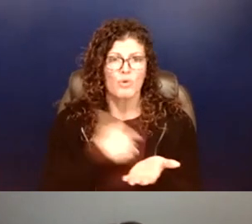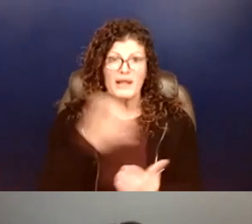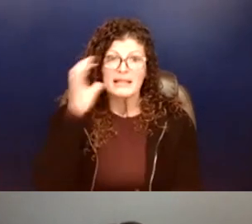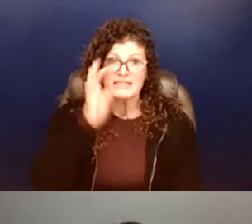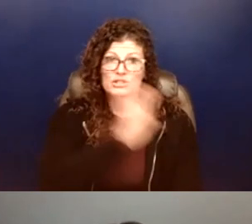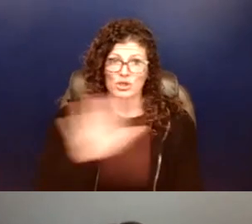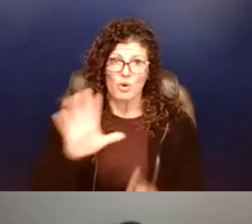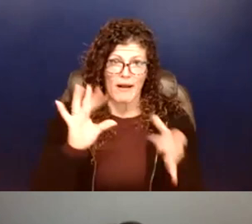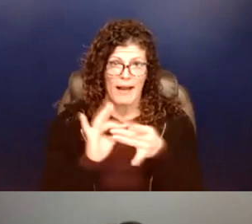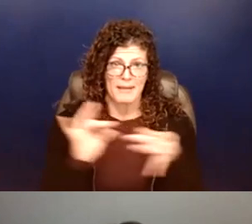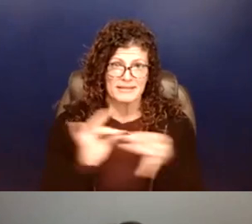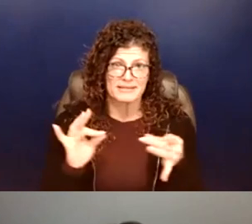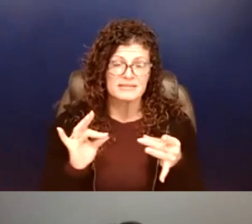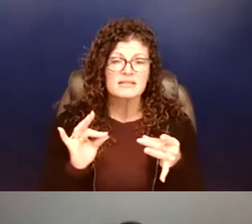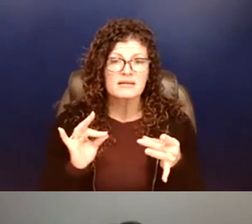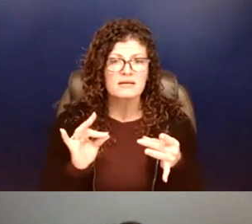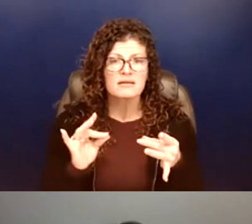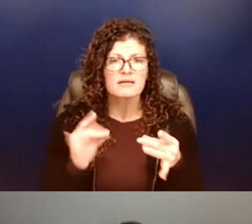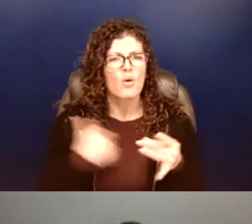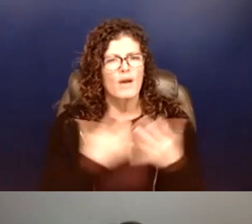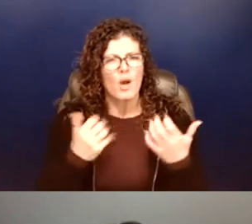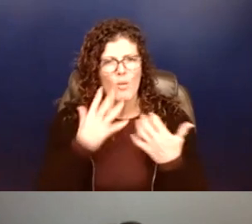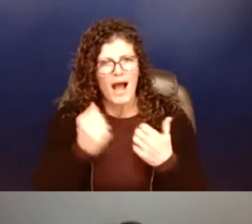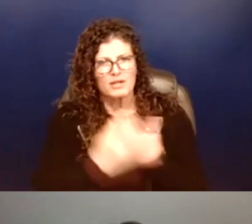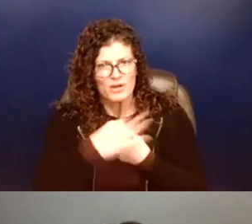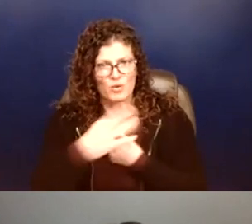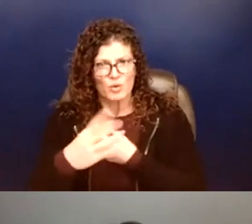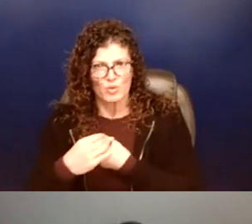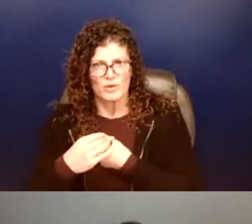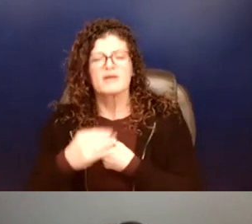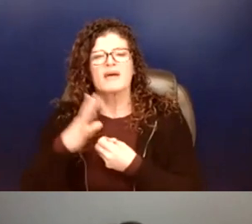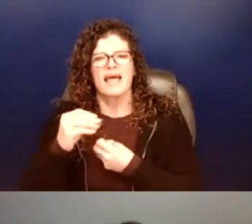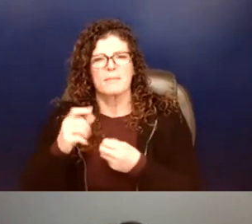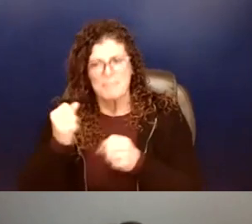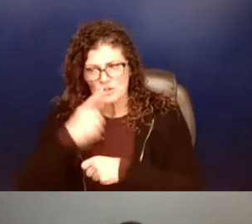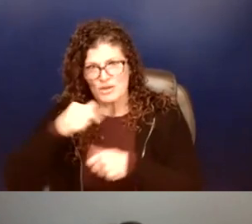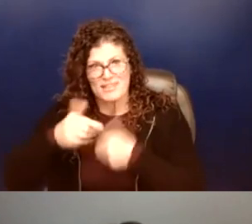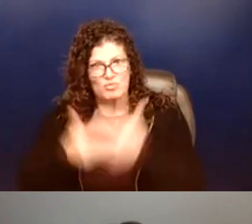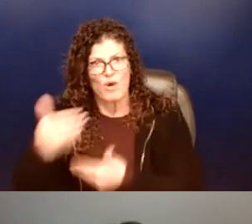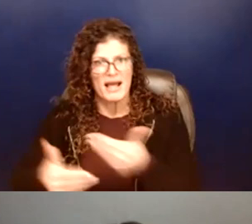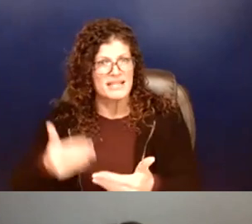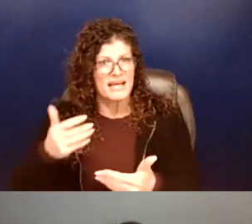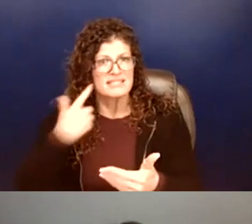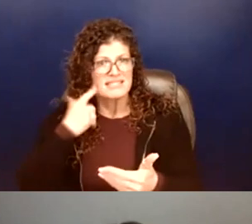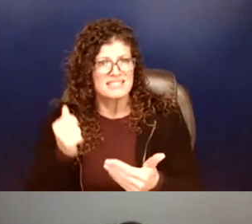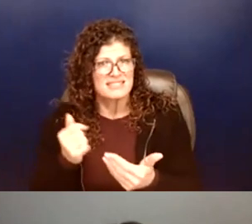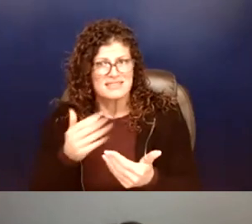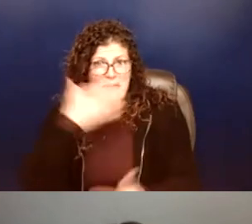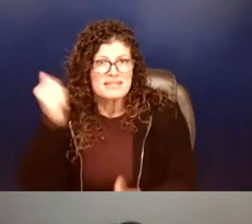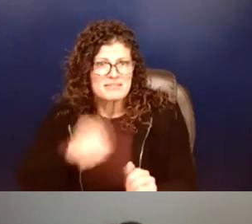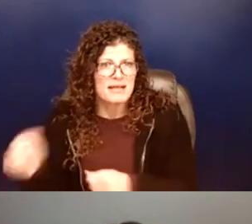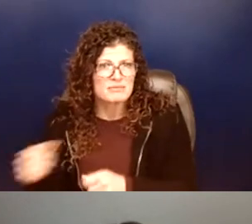and really trying to make this the best process so that everyone can really be a voice here throughout all these listening